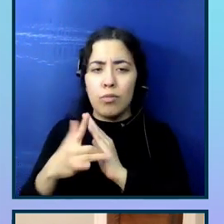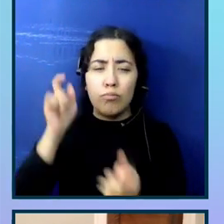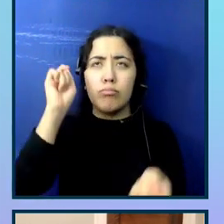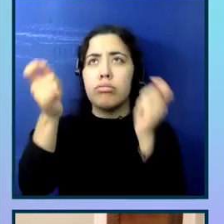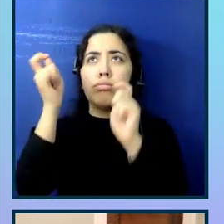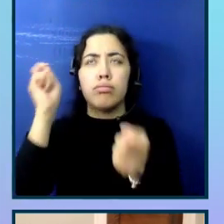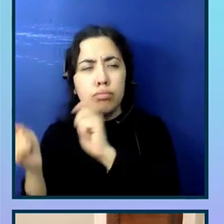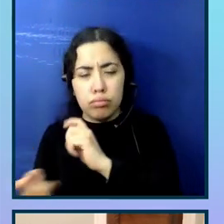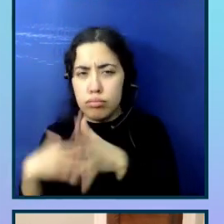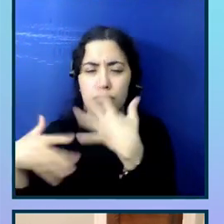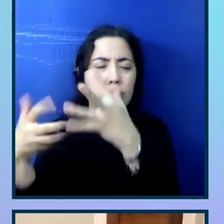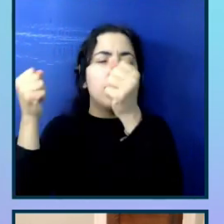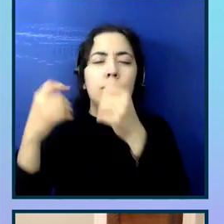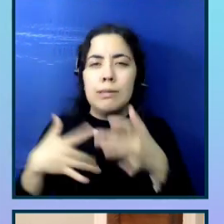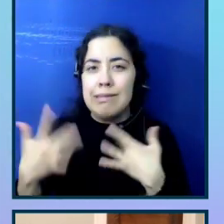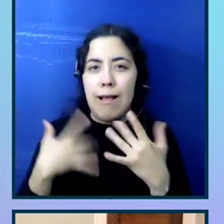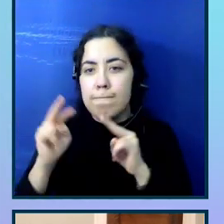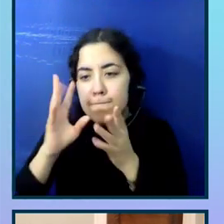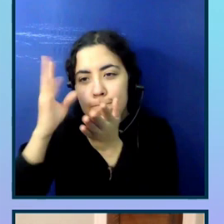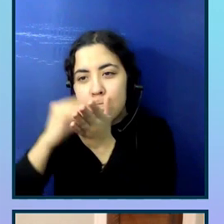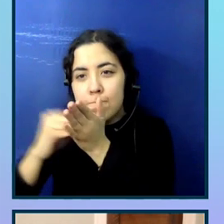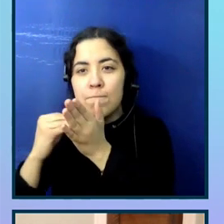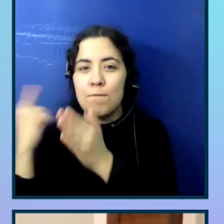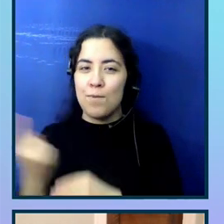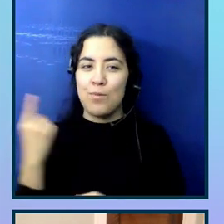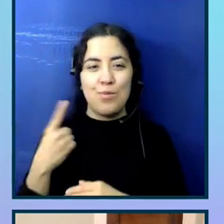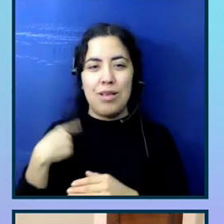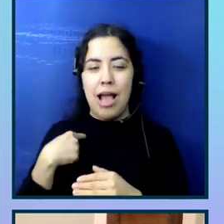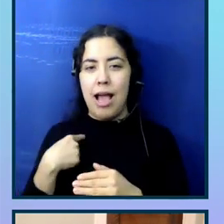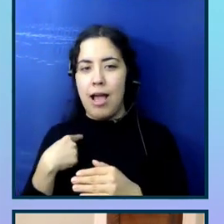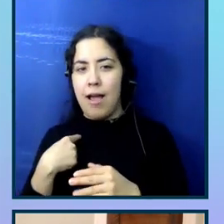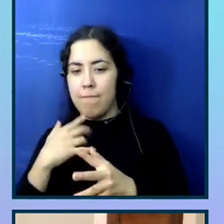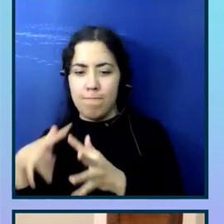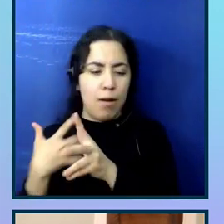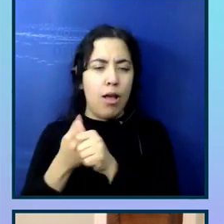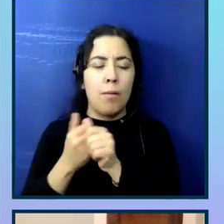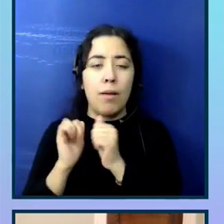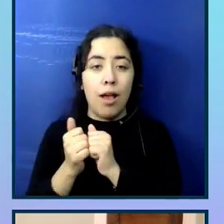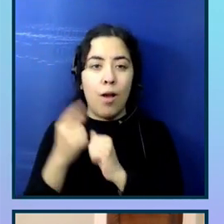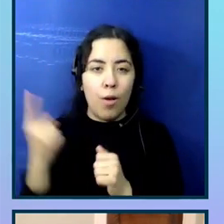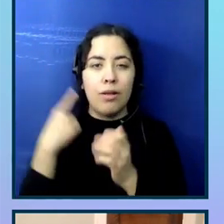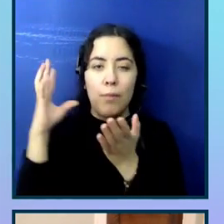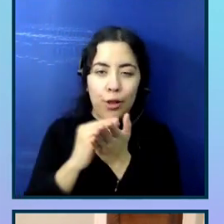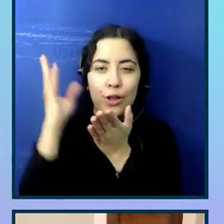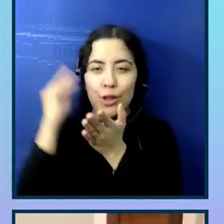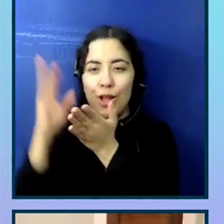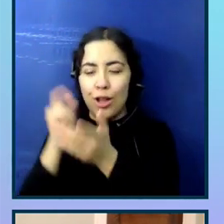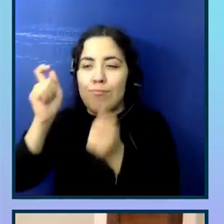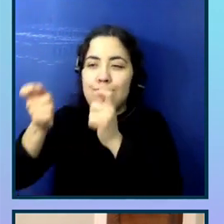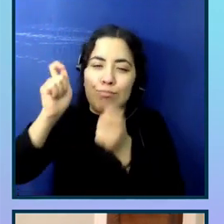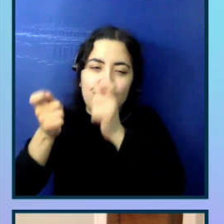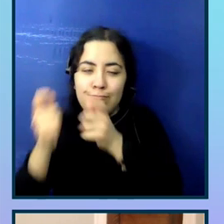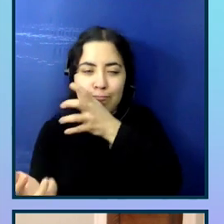rapidly, and it's exciting to learn new things. And the only way to stay on top of things is to be constantly learning and adapting.